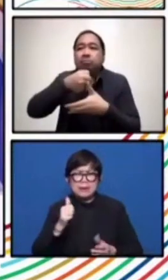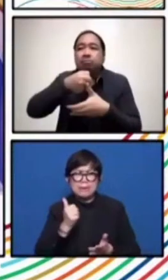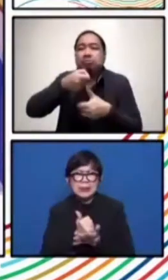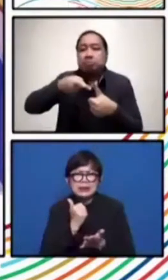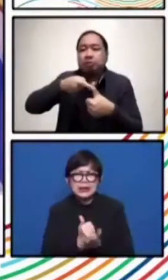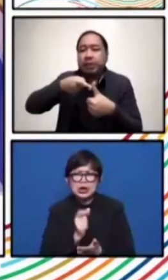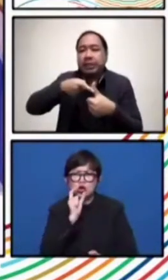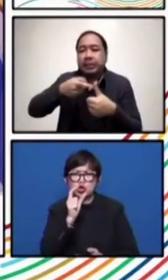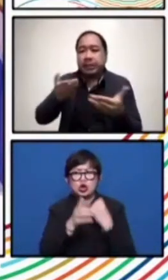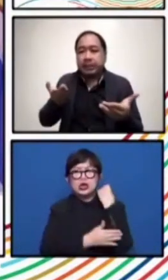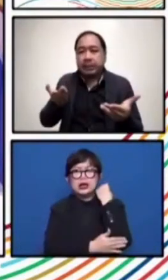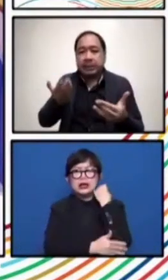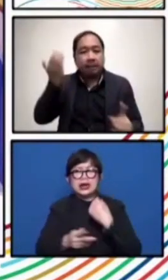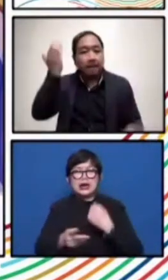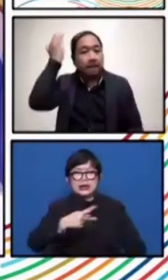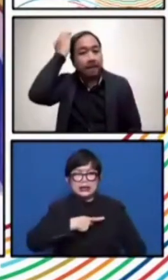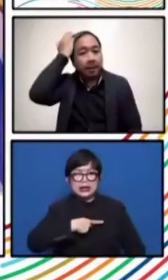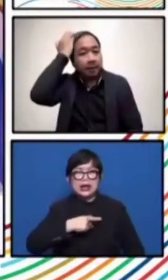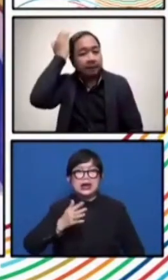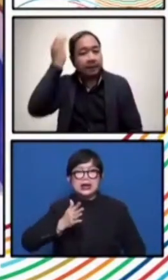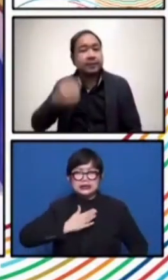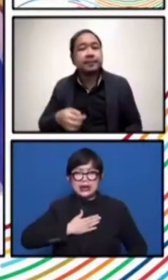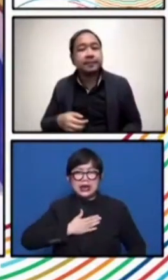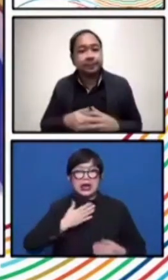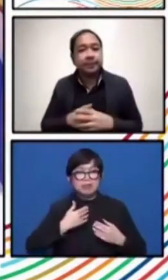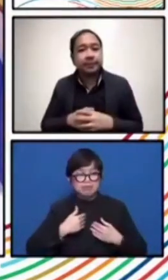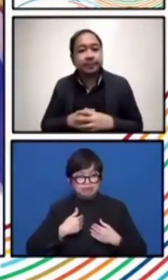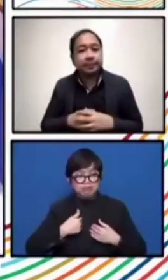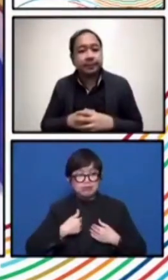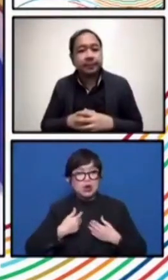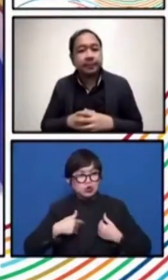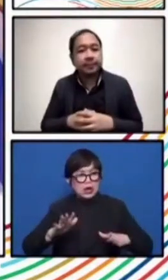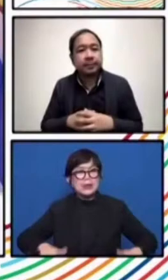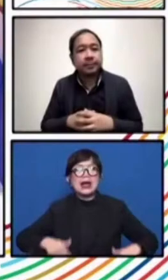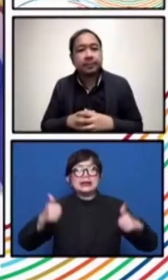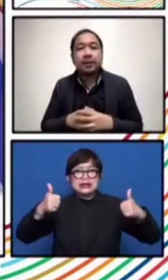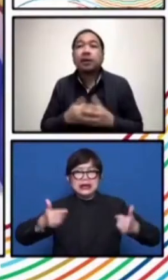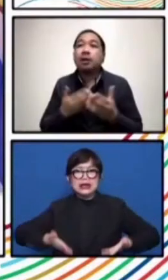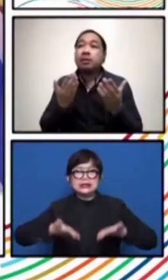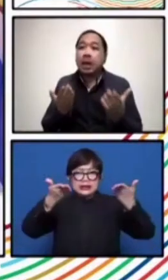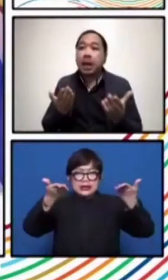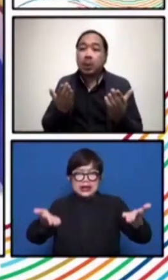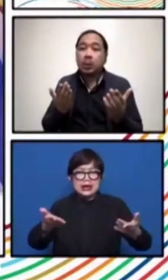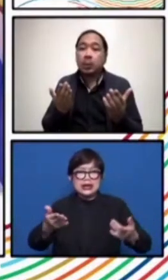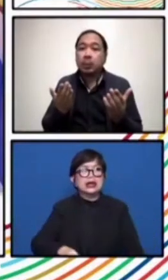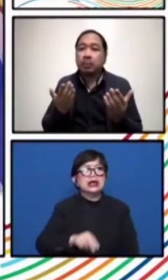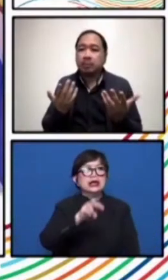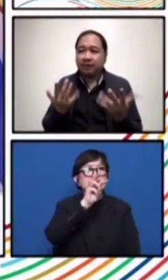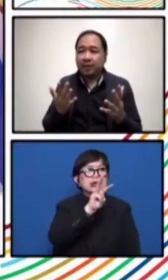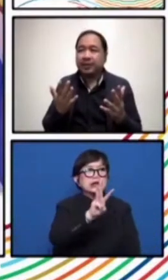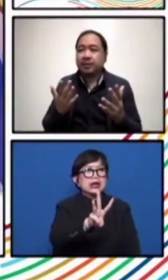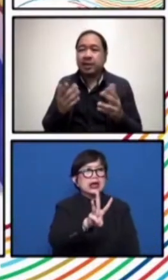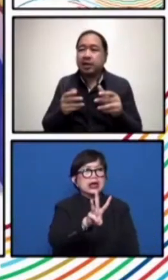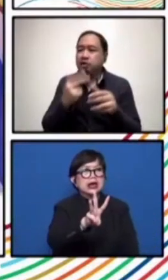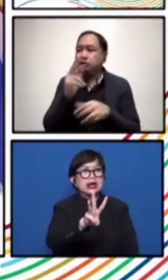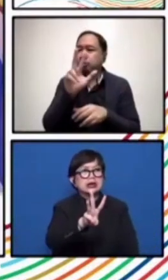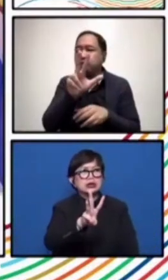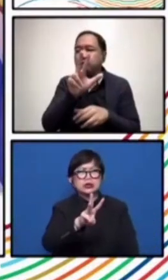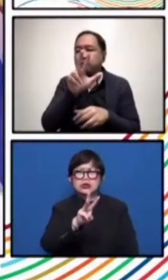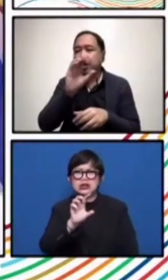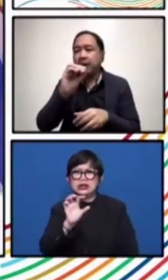now managed to provide about over 300 persons with disabilities